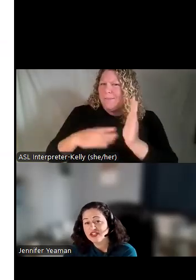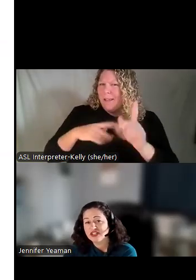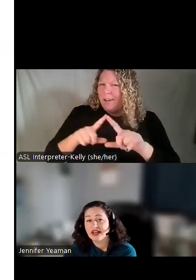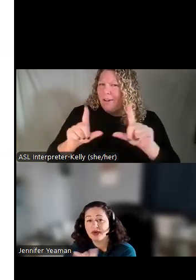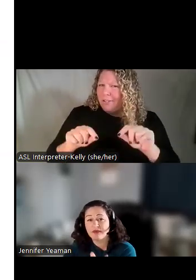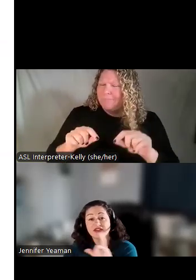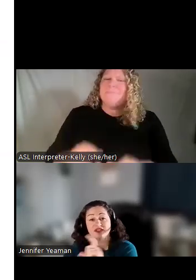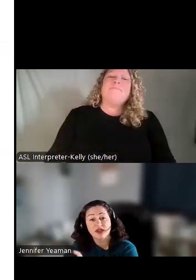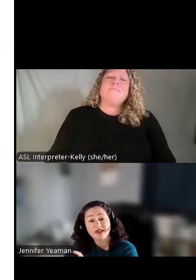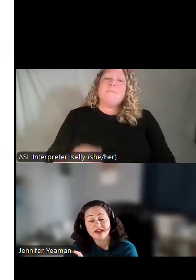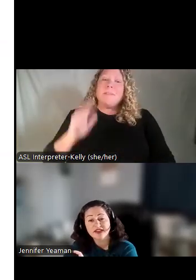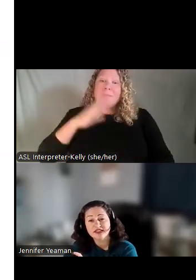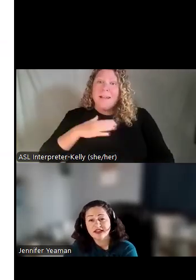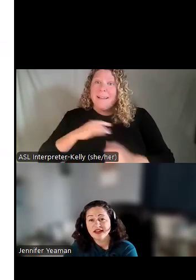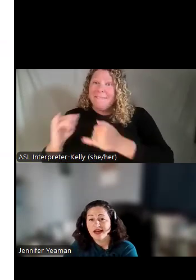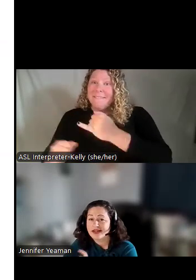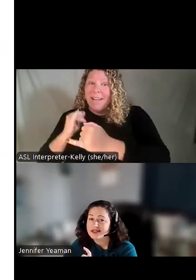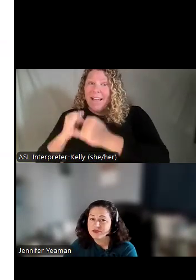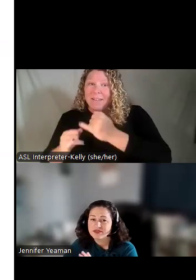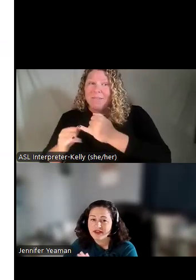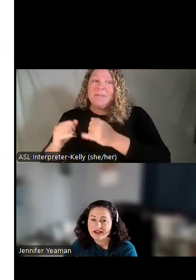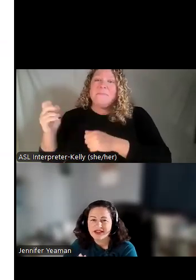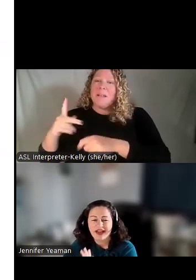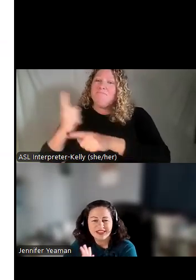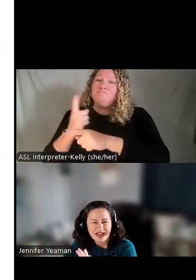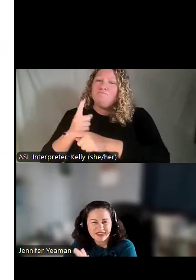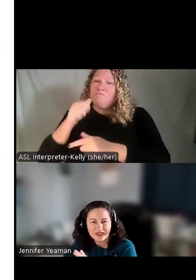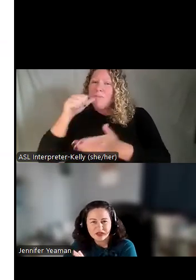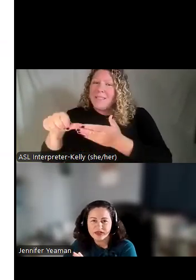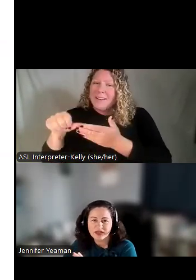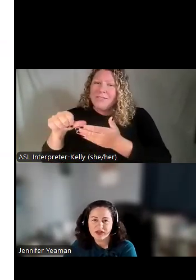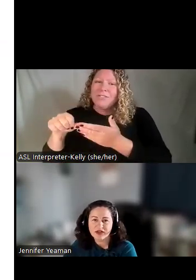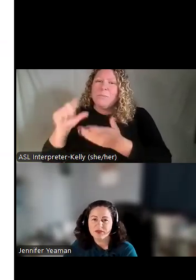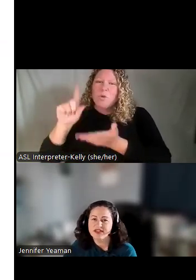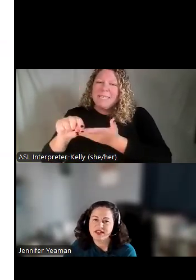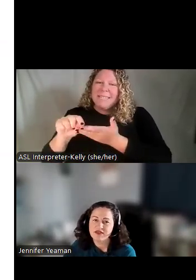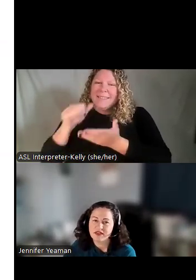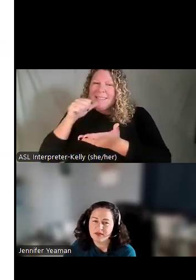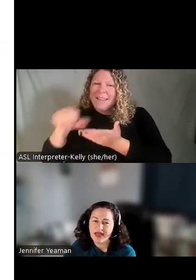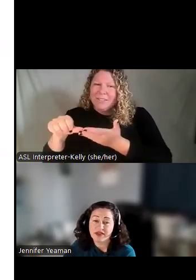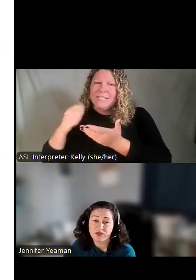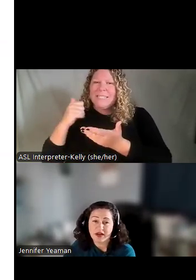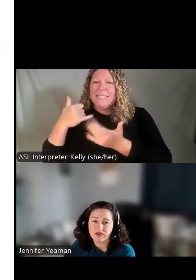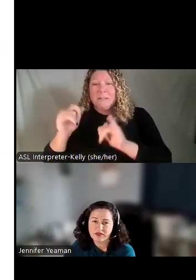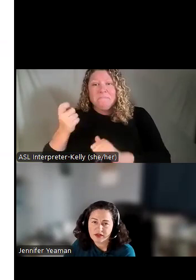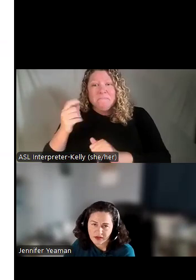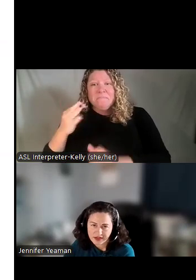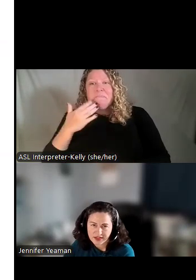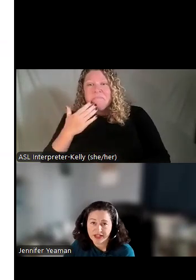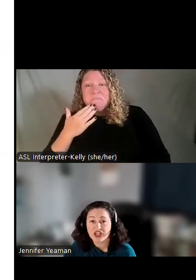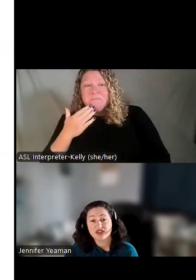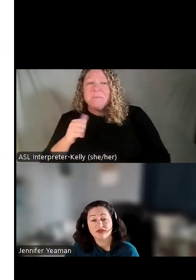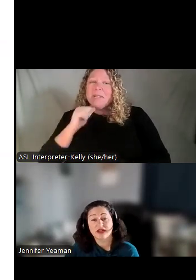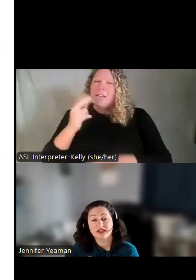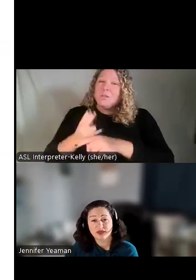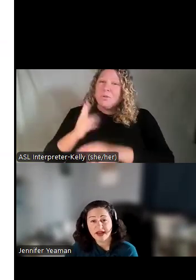final iteration, I went back to the block letters and I just simplified it. I still had that little bit of color, but instead of having a brown font,